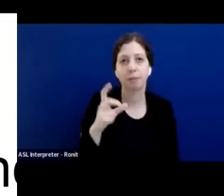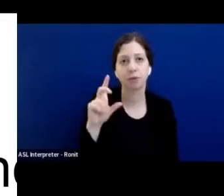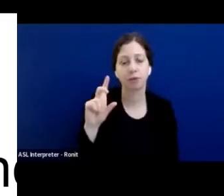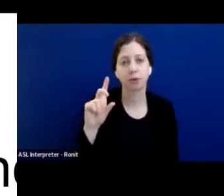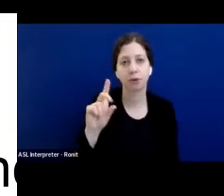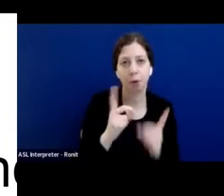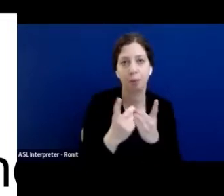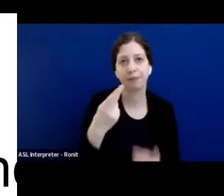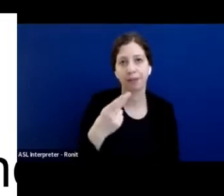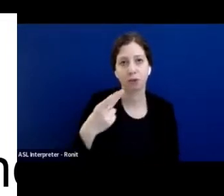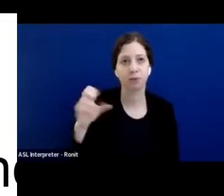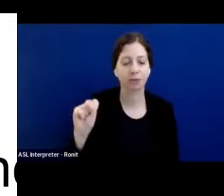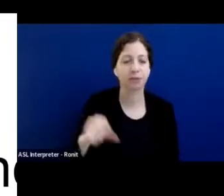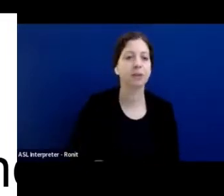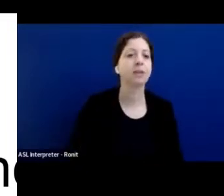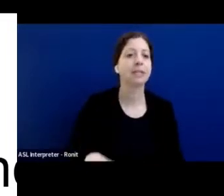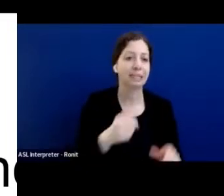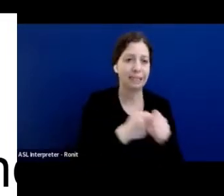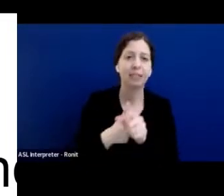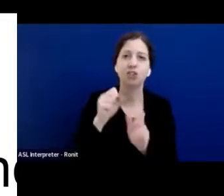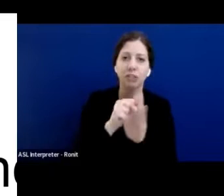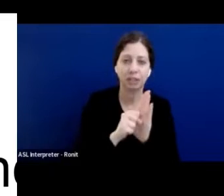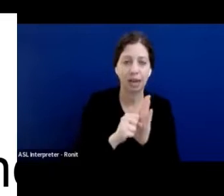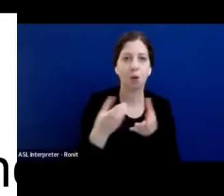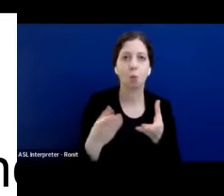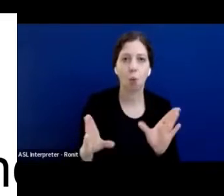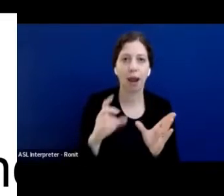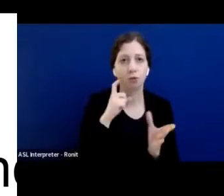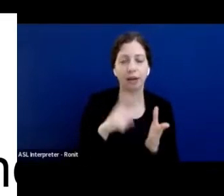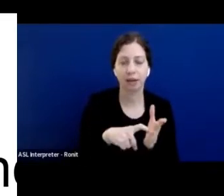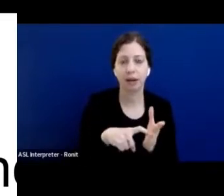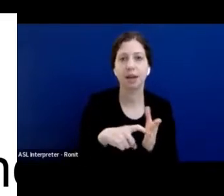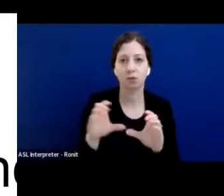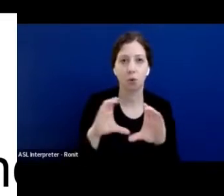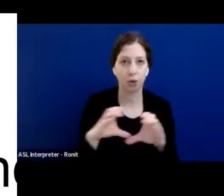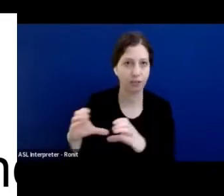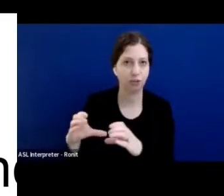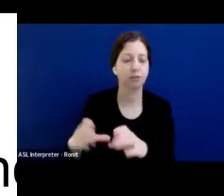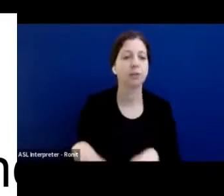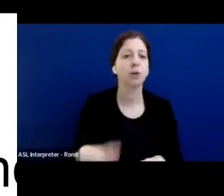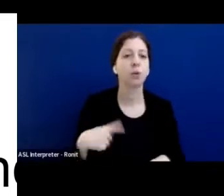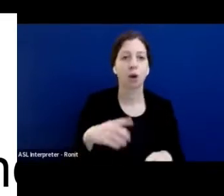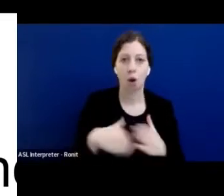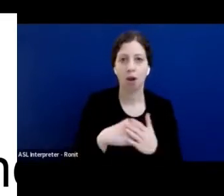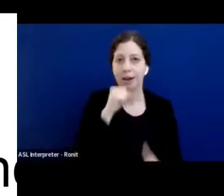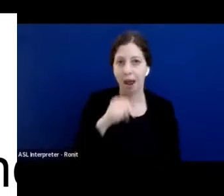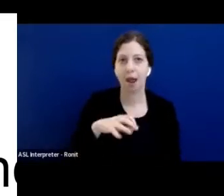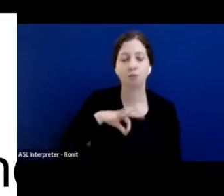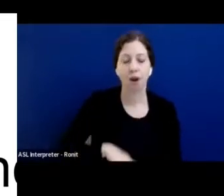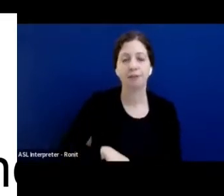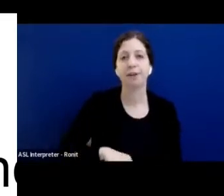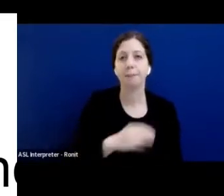Each federally recognized statewide coalition does. We are not a part of state government, but we are all nonprofit membership